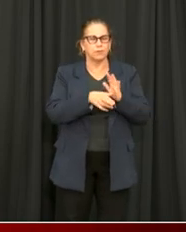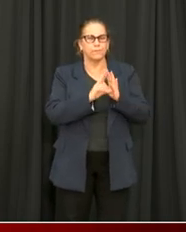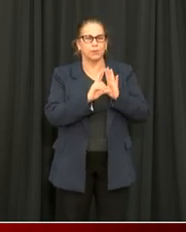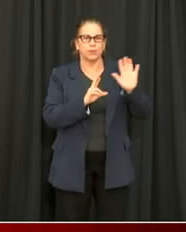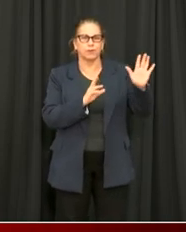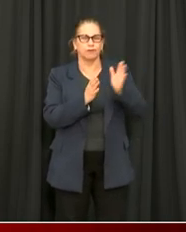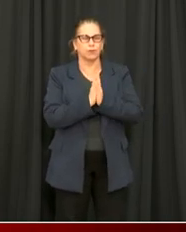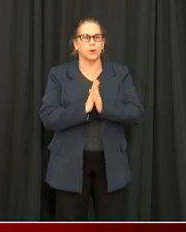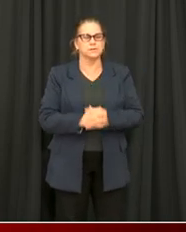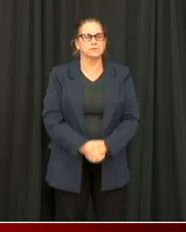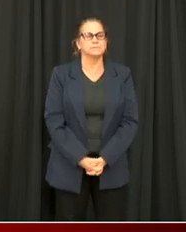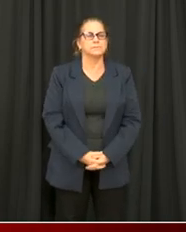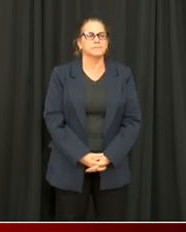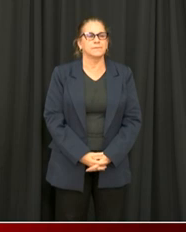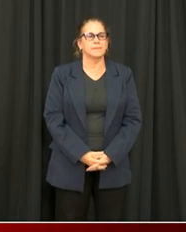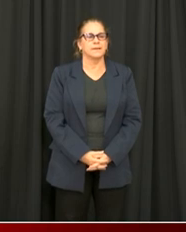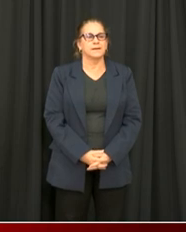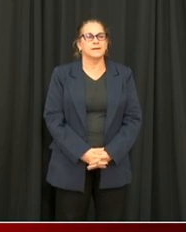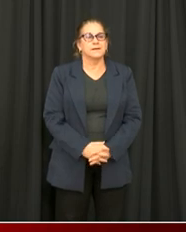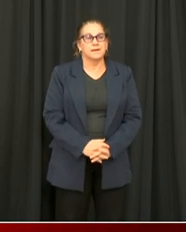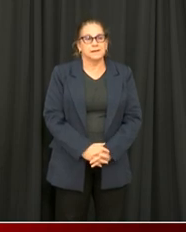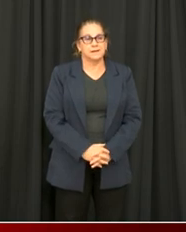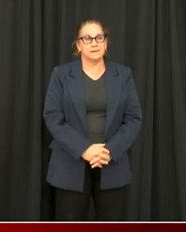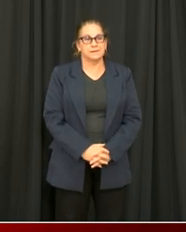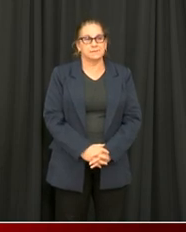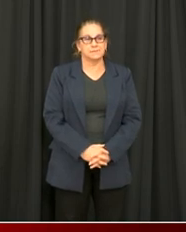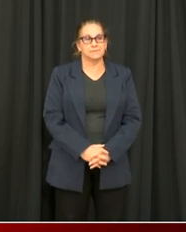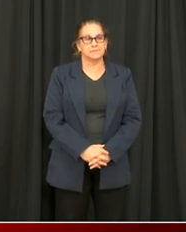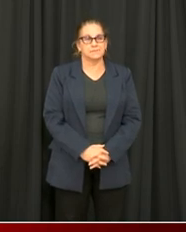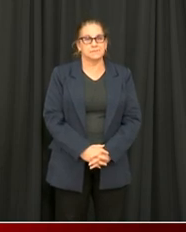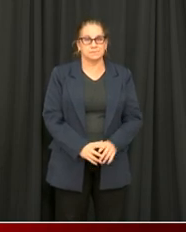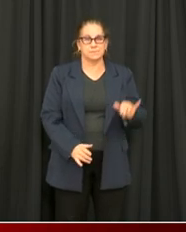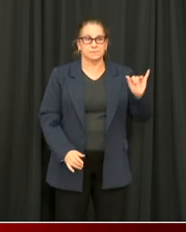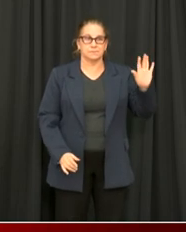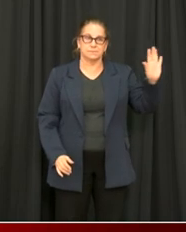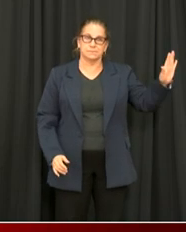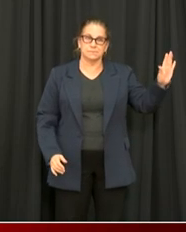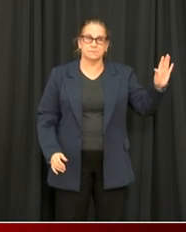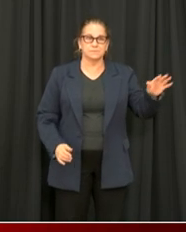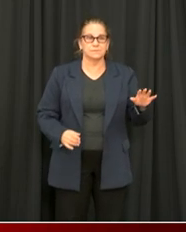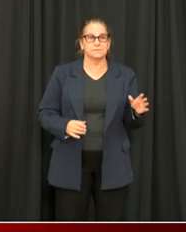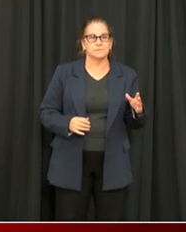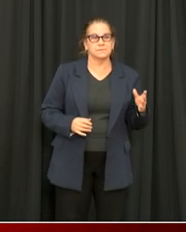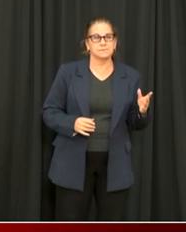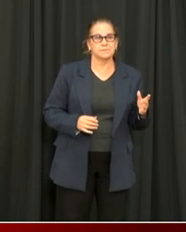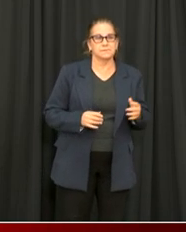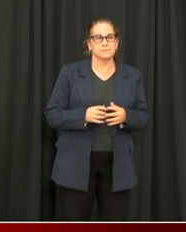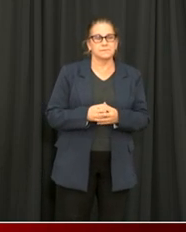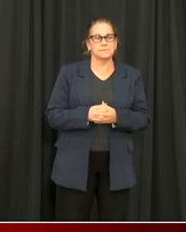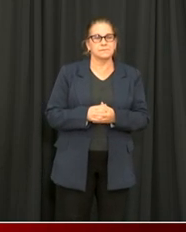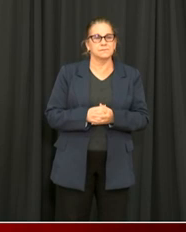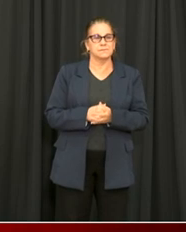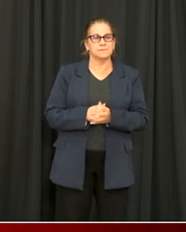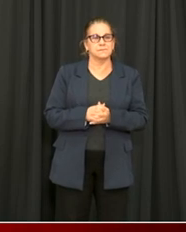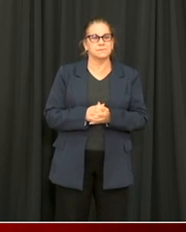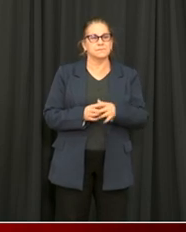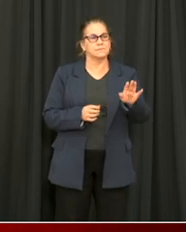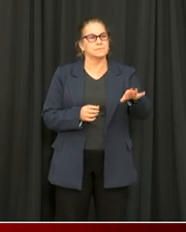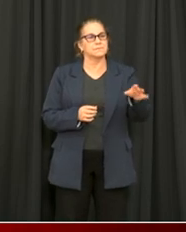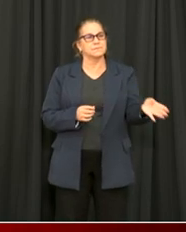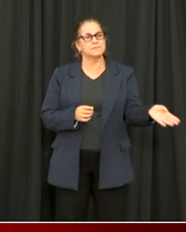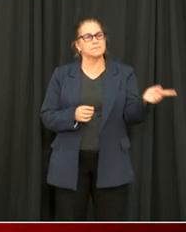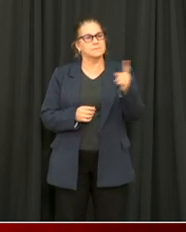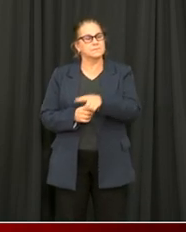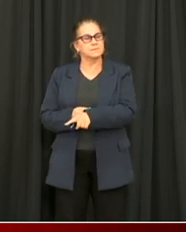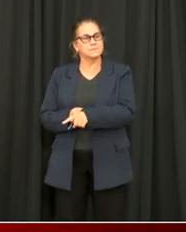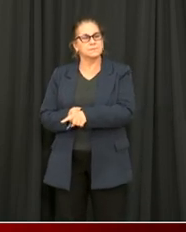Those are the big items. Again, Dr. Nesbitt, if you could just mention some of the guidelines that DC Health is